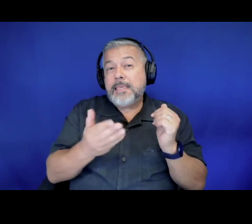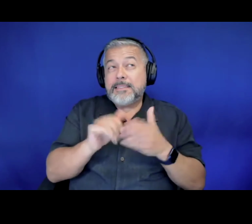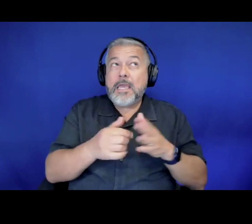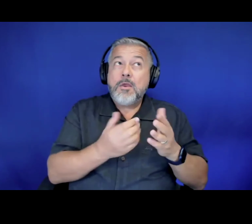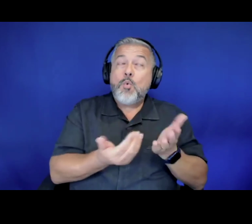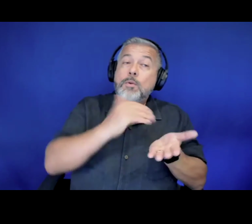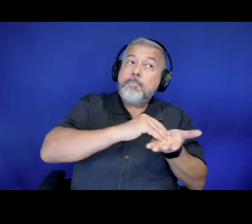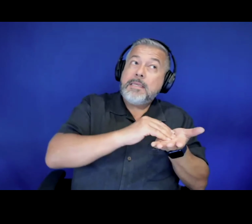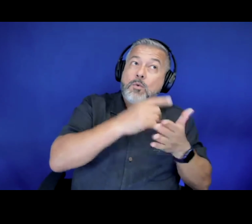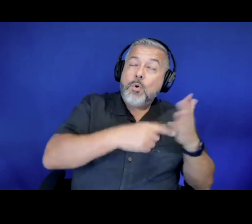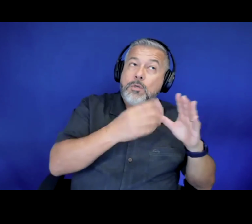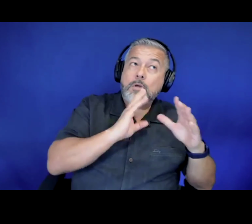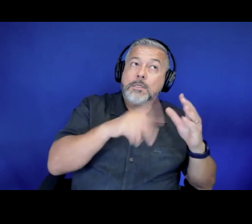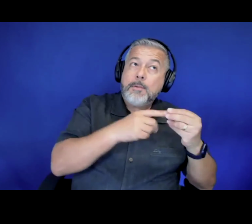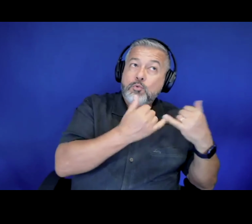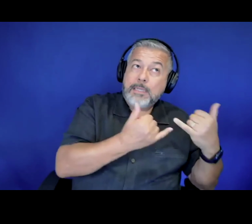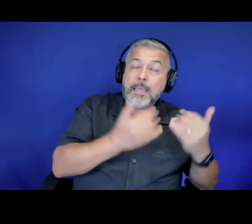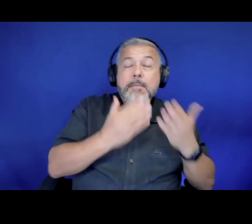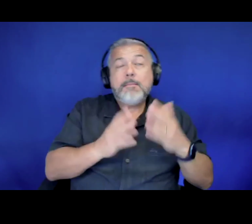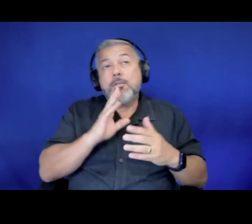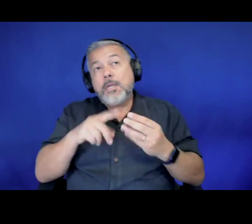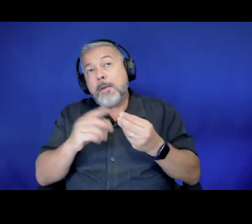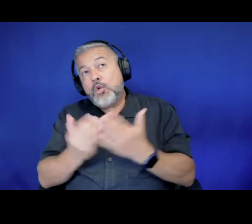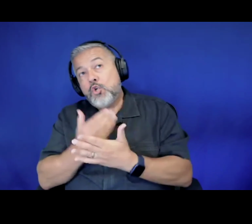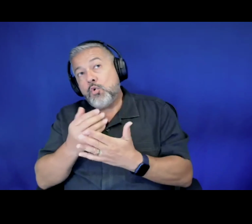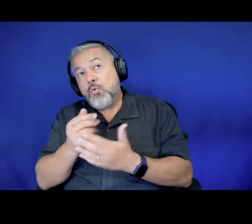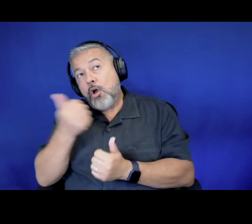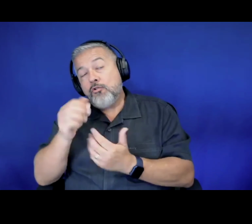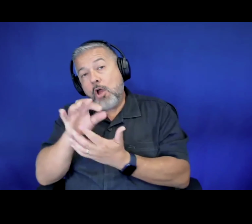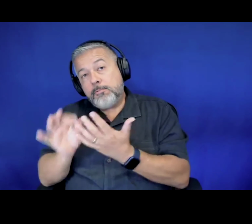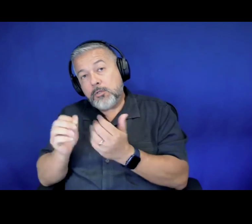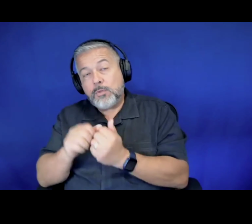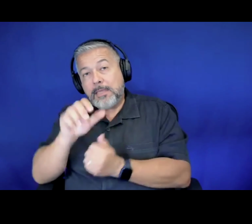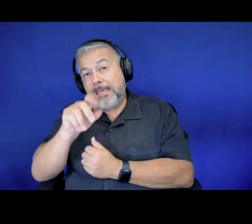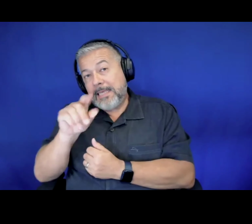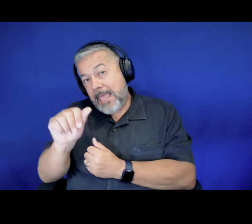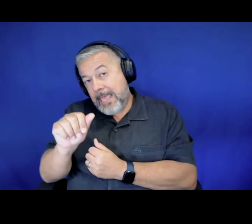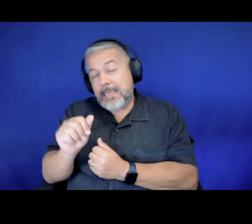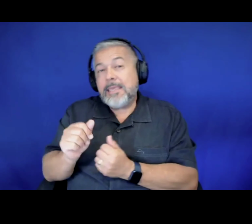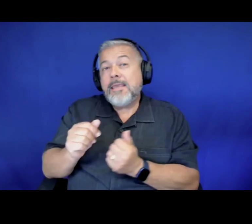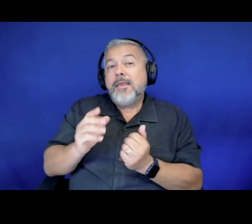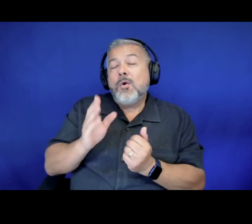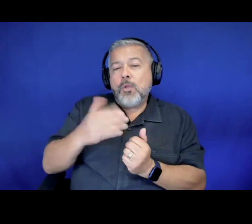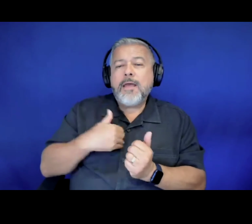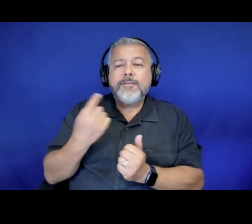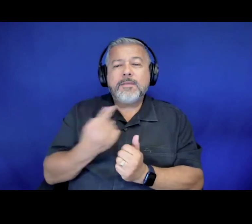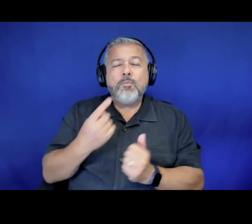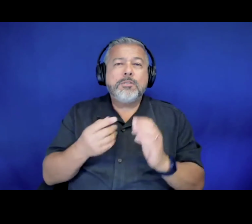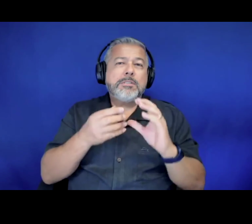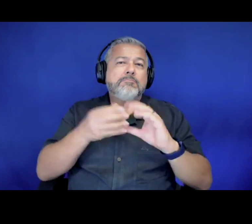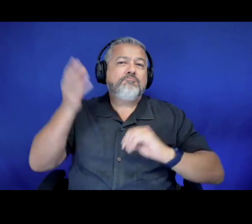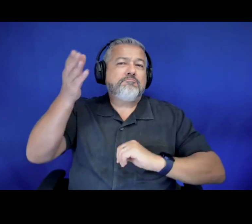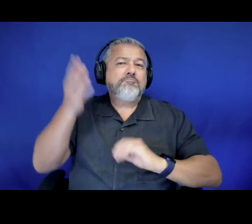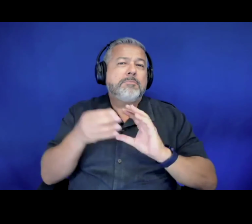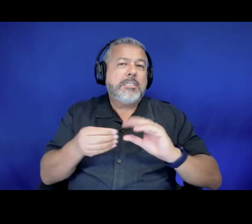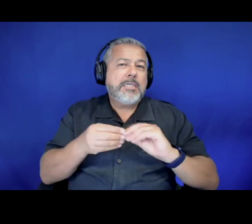go into some other options with ADA. We'll have someone speaking, maybe some